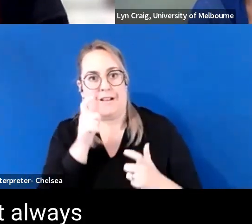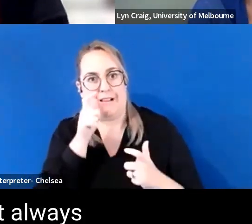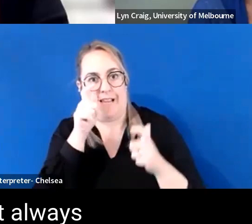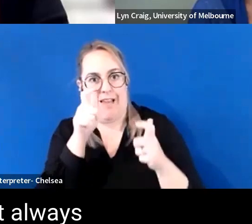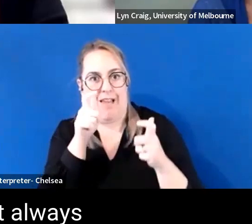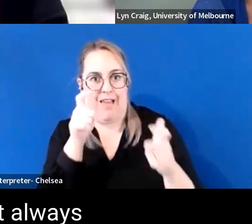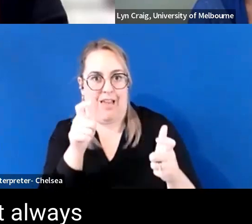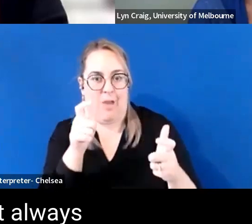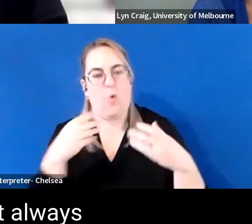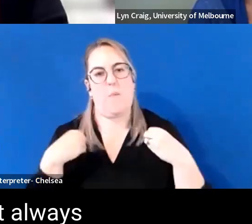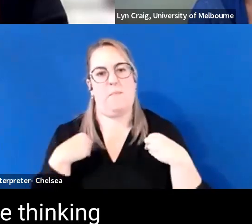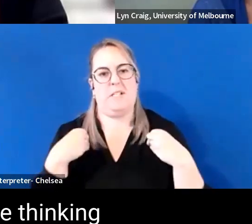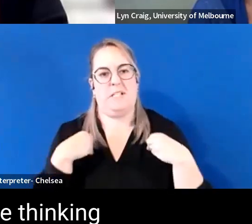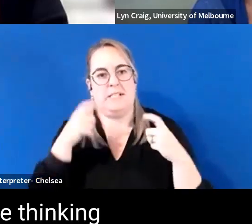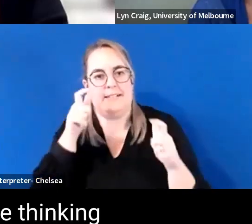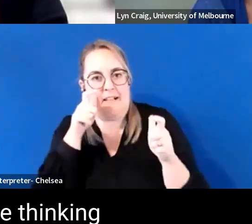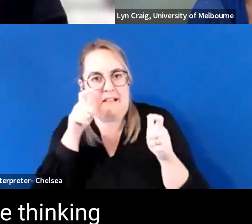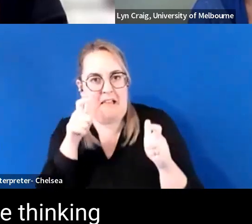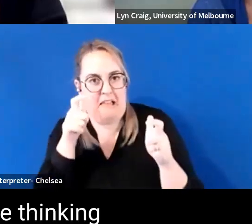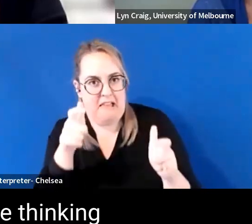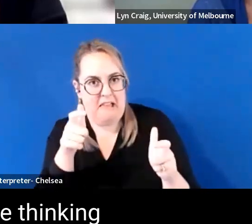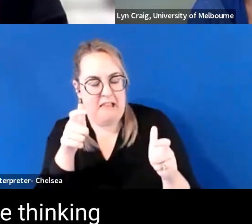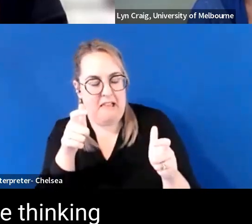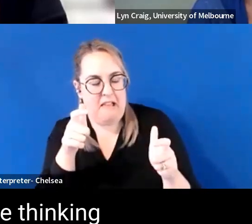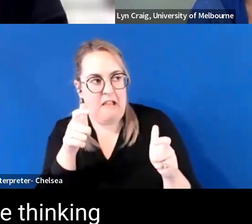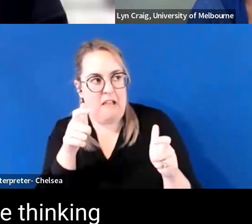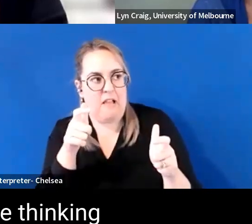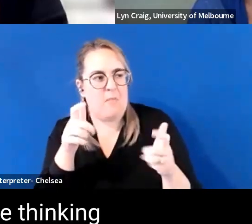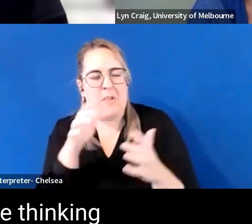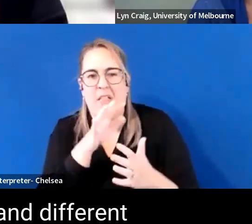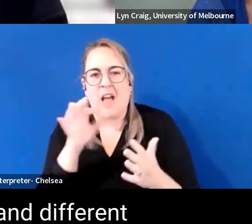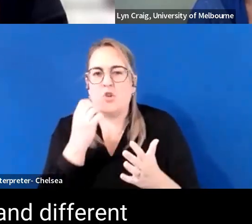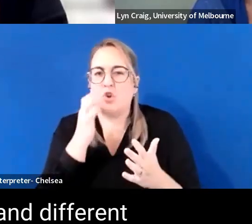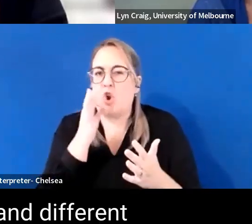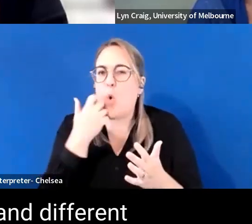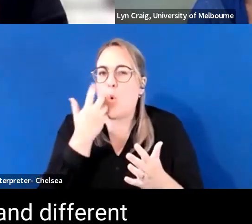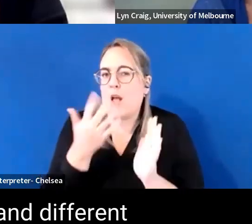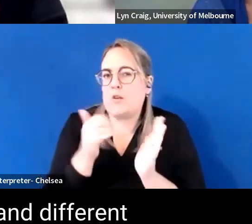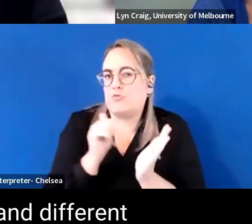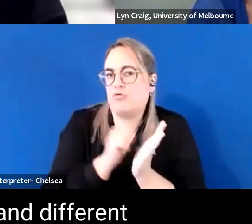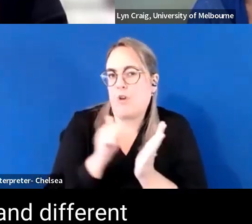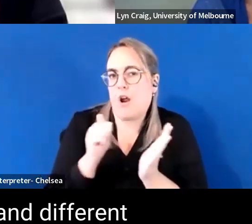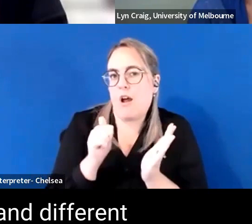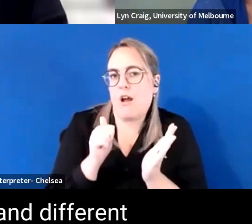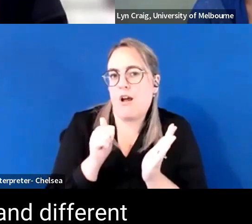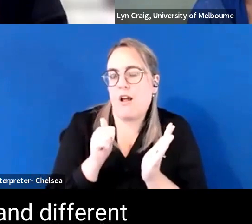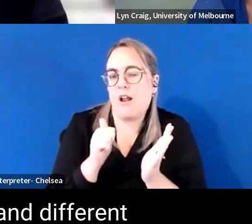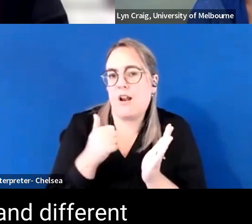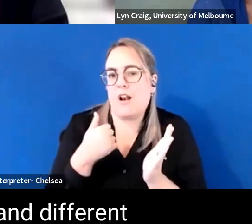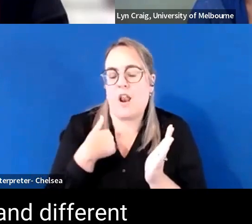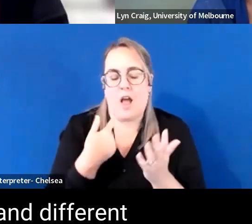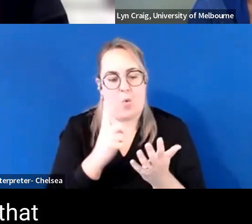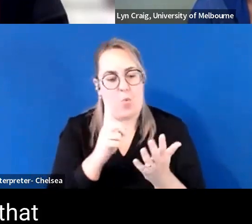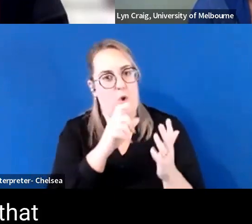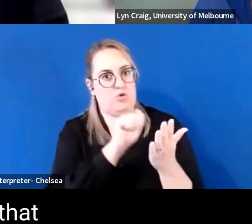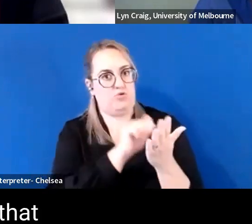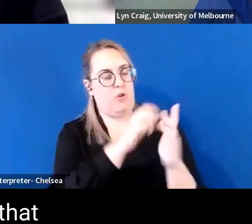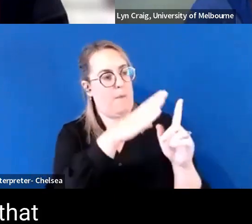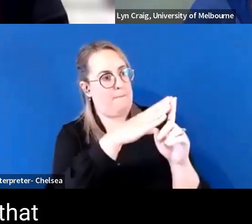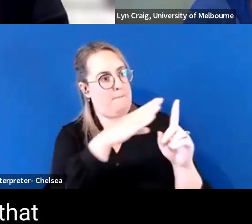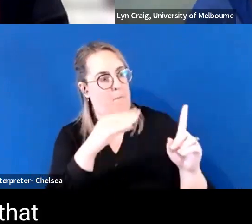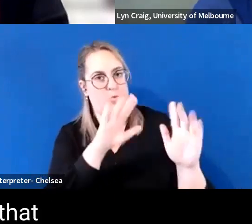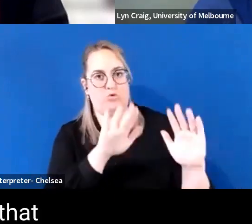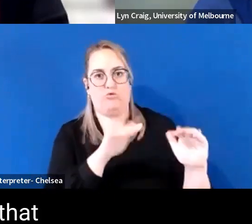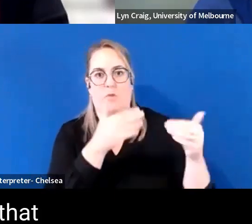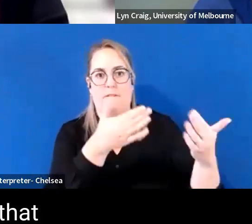hasn't always delivered the right things. Do we need to be thinking about different models for providing care and different models for funding care to ensure that